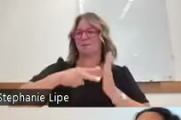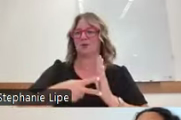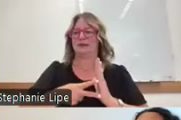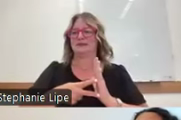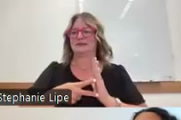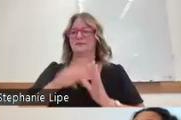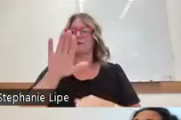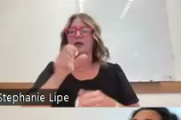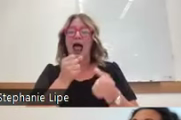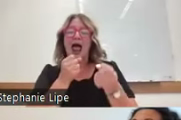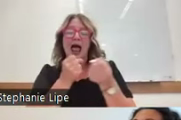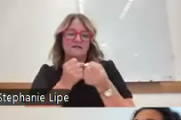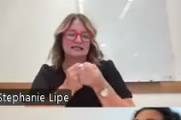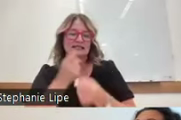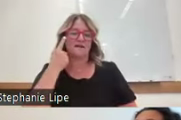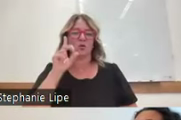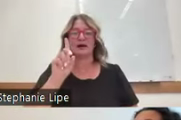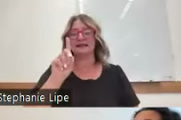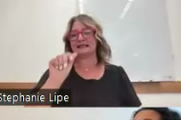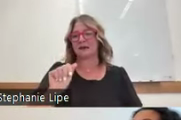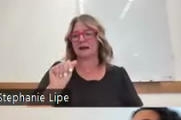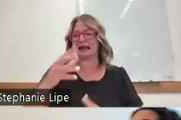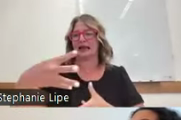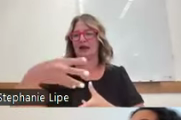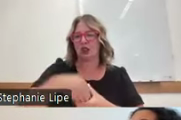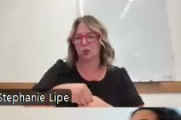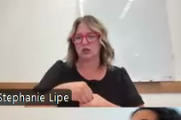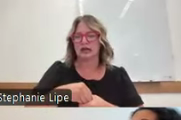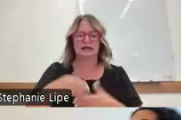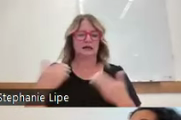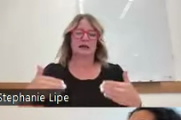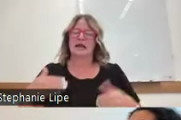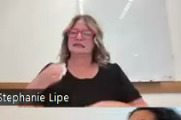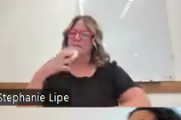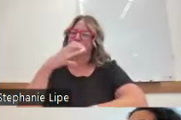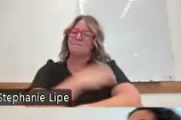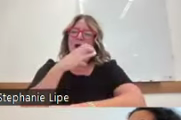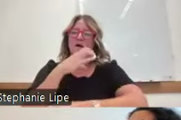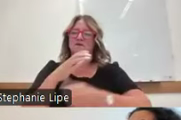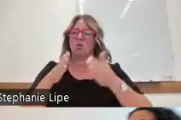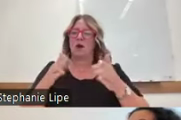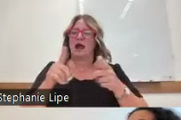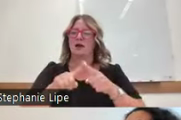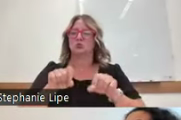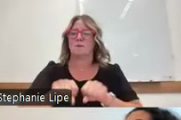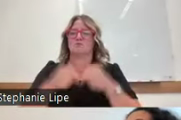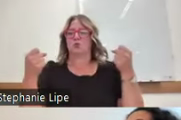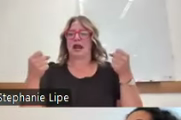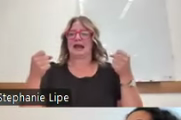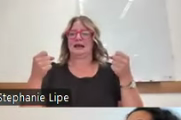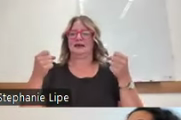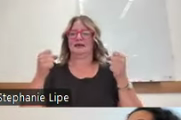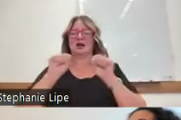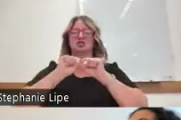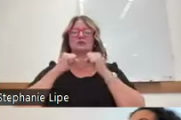attitudes and with possibilities and feeling of being able to do so many things. Empowering